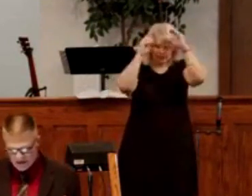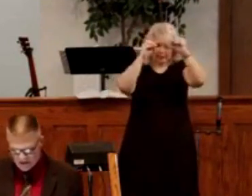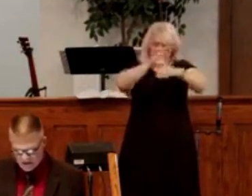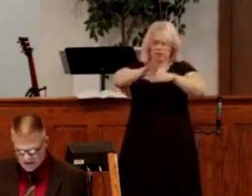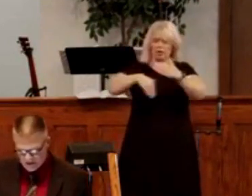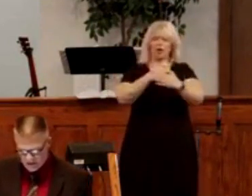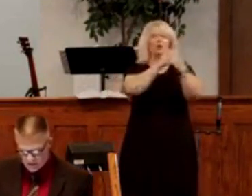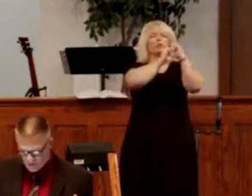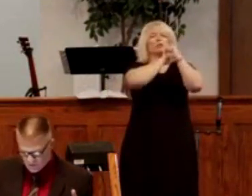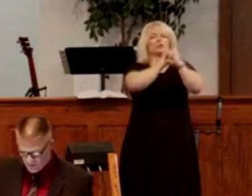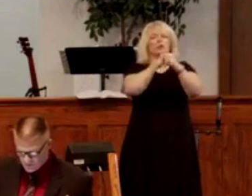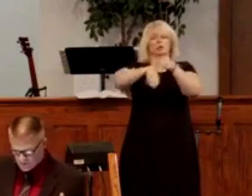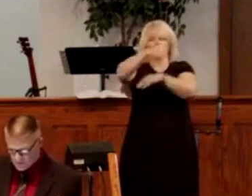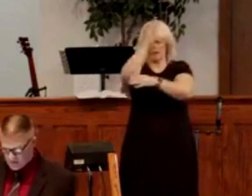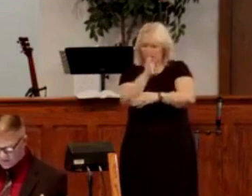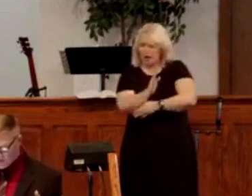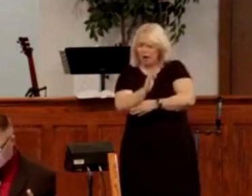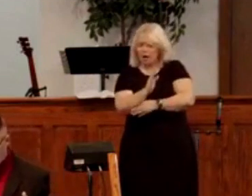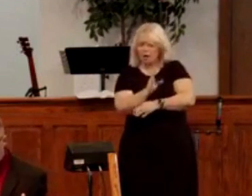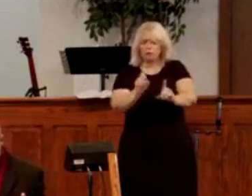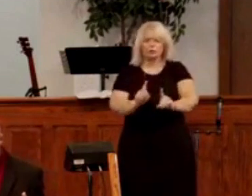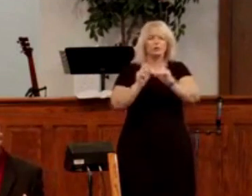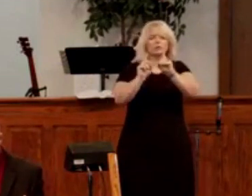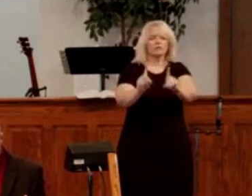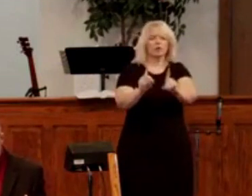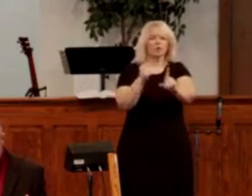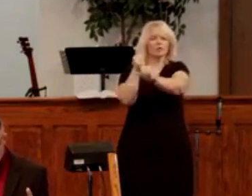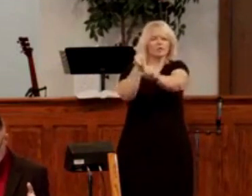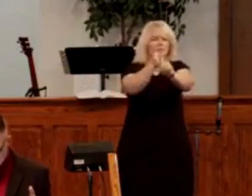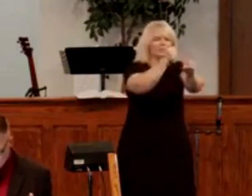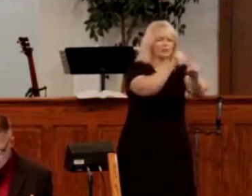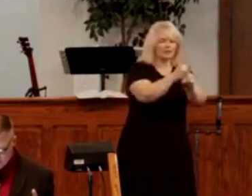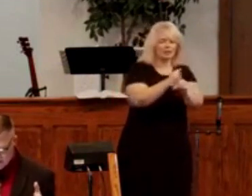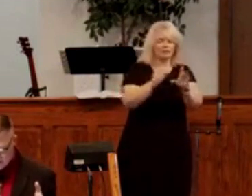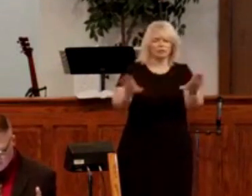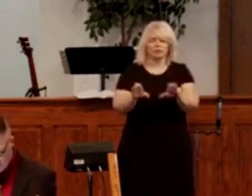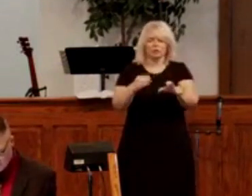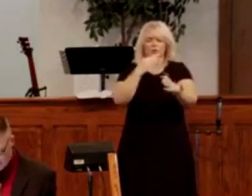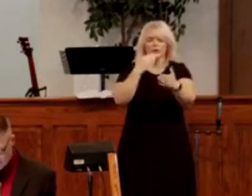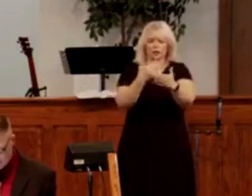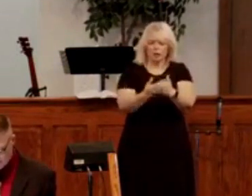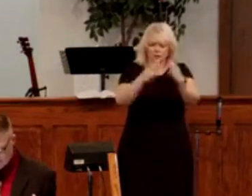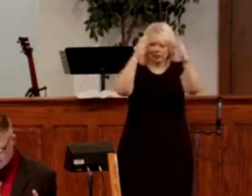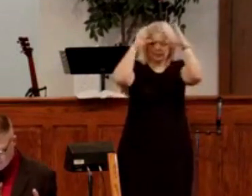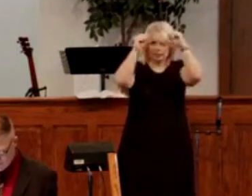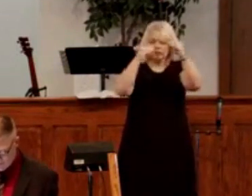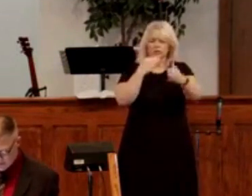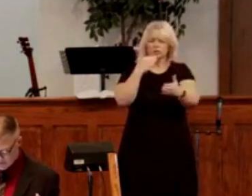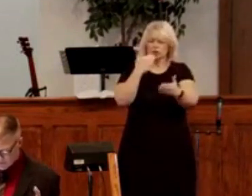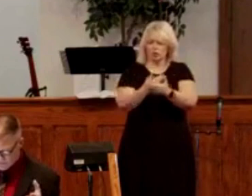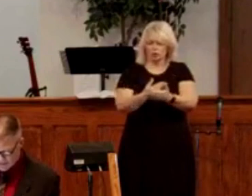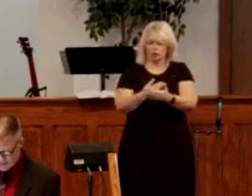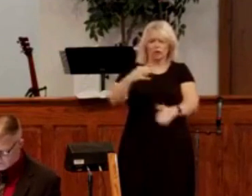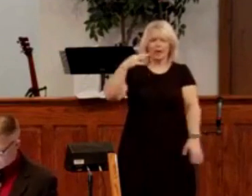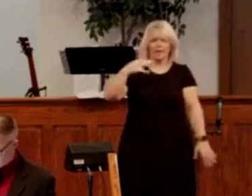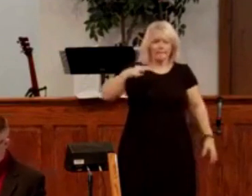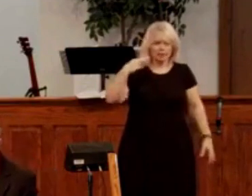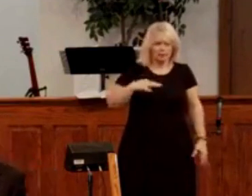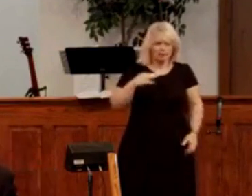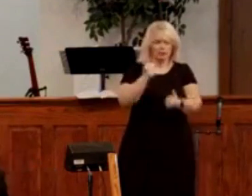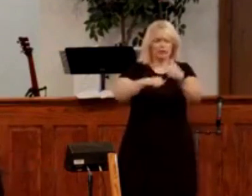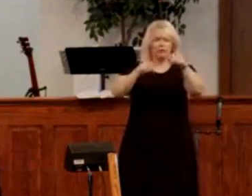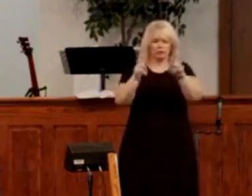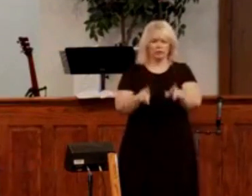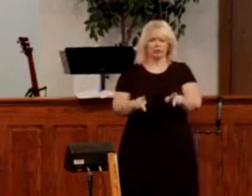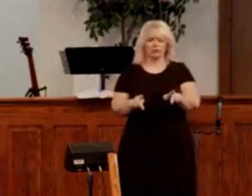in God will devote themselves to doing good. These teachings are good and beneficial for everyone. Let's